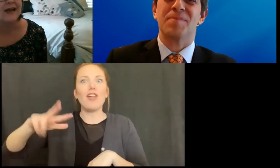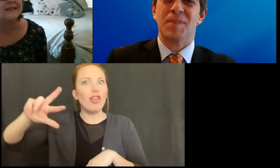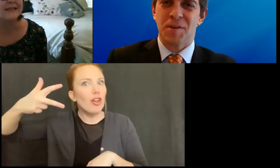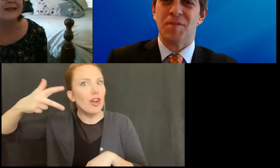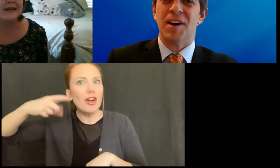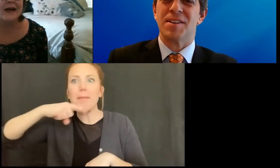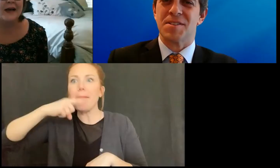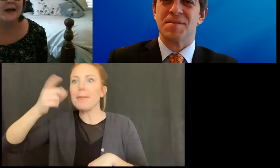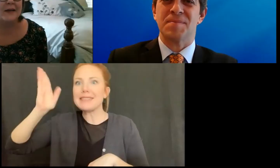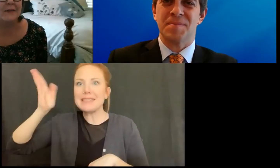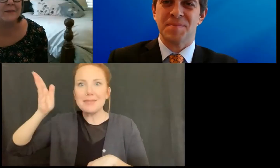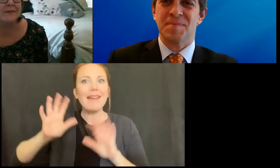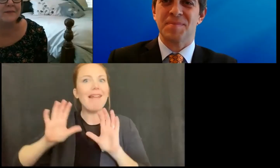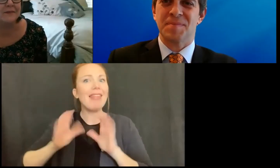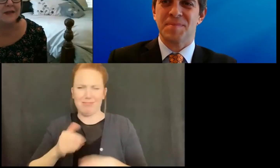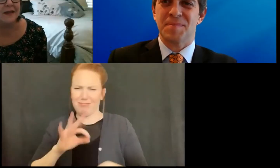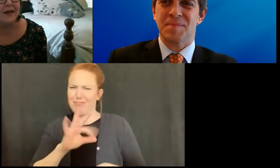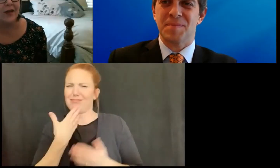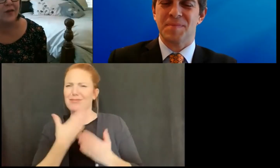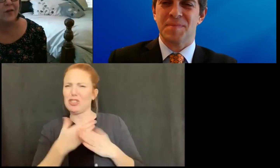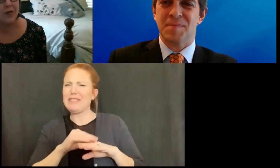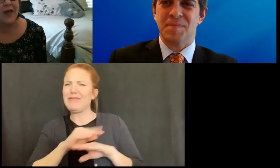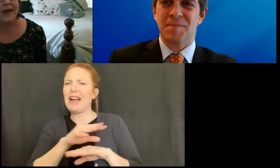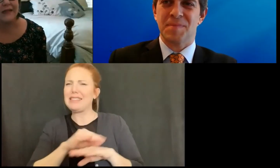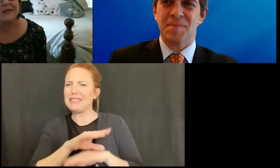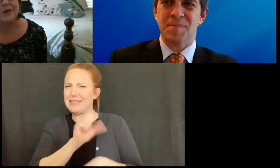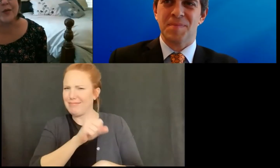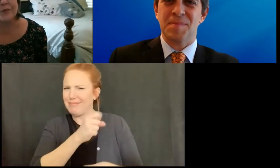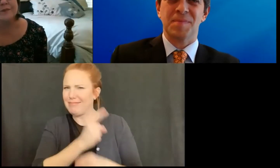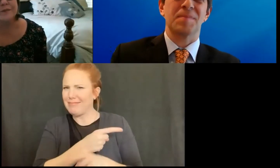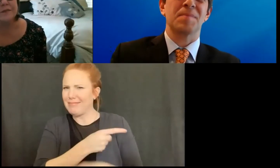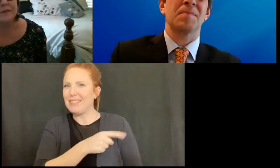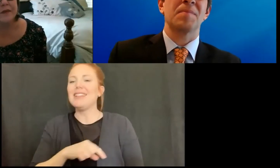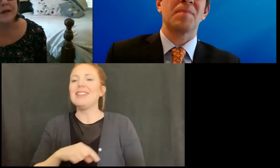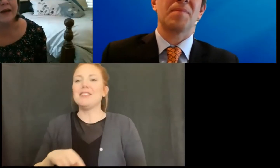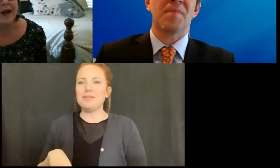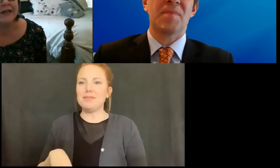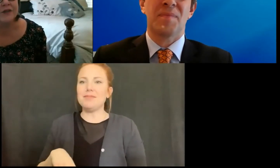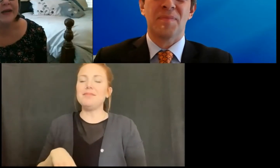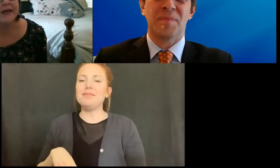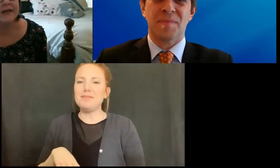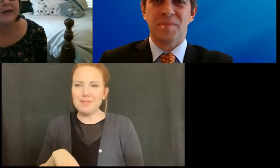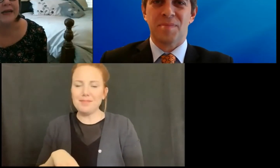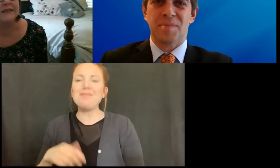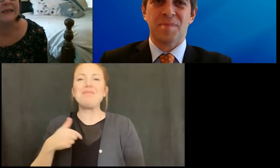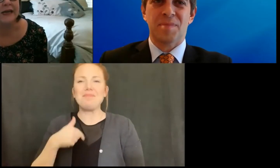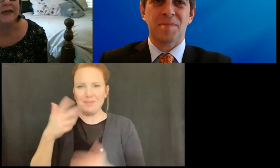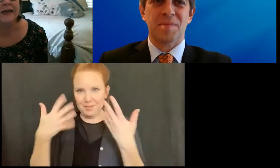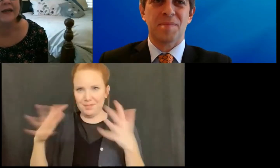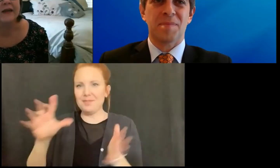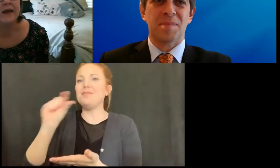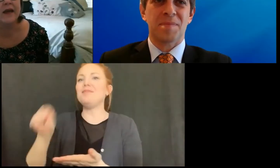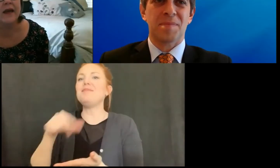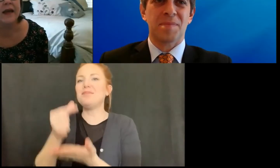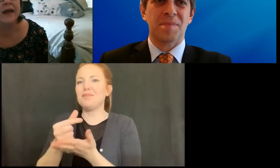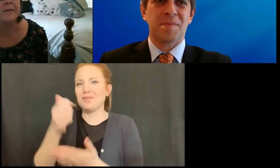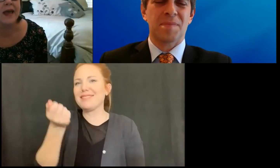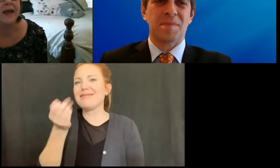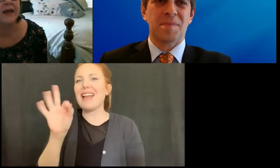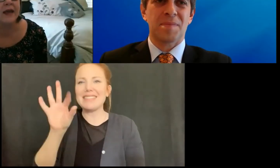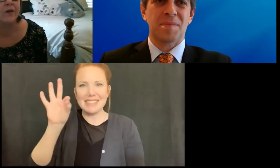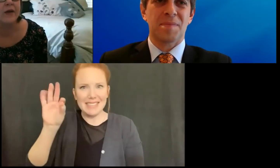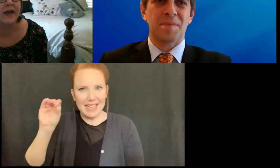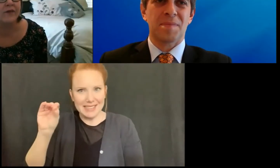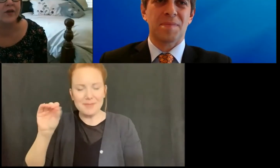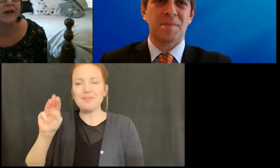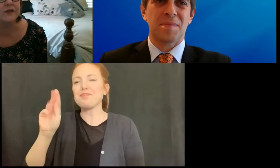speaking class. Good advice. For that. And so I graduated in 1990 in